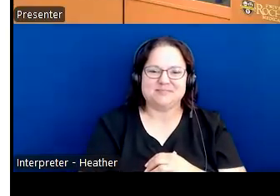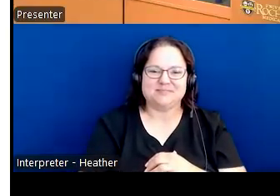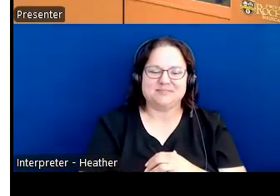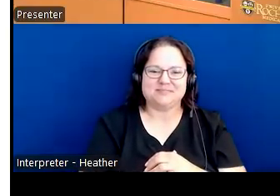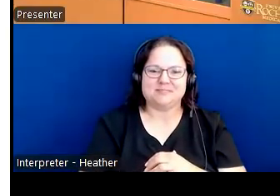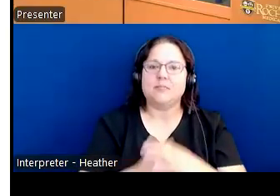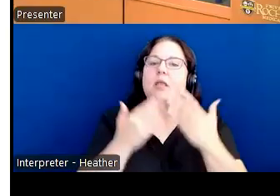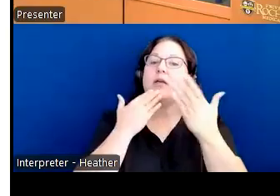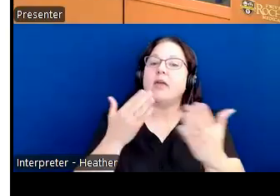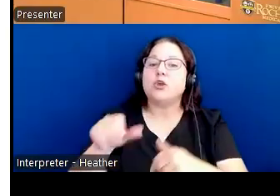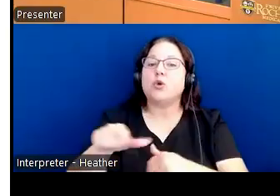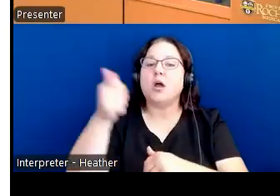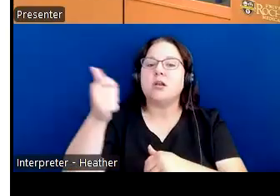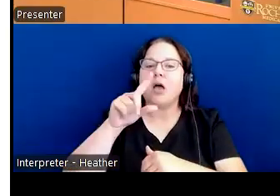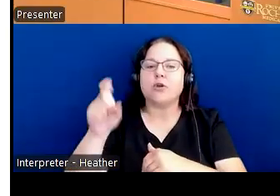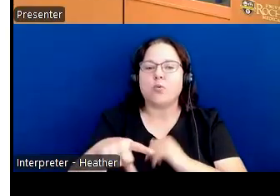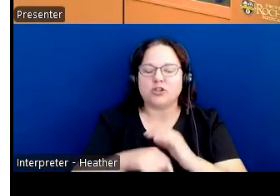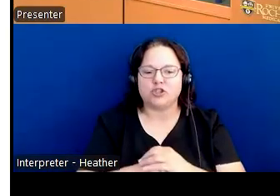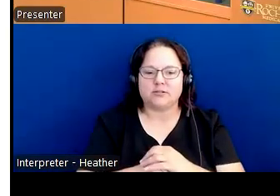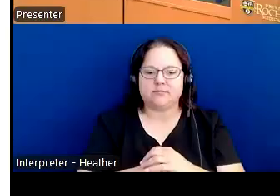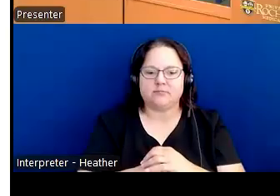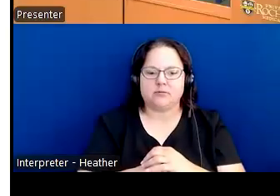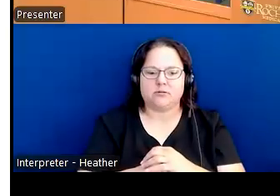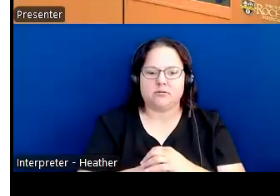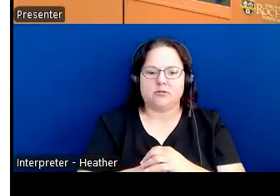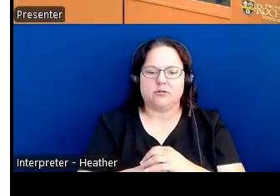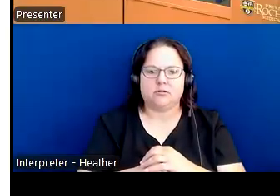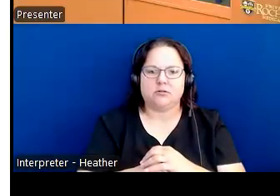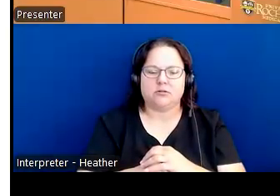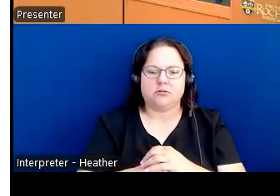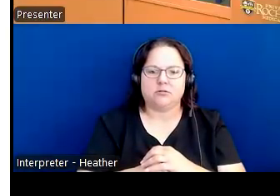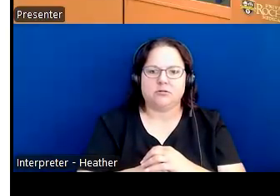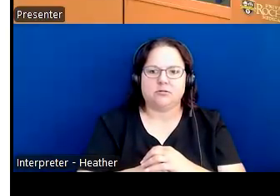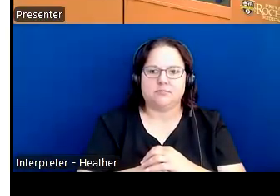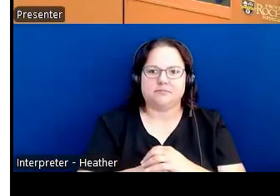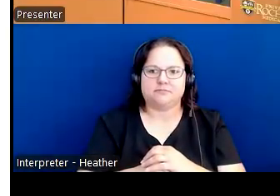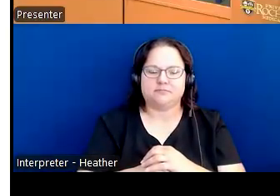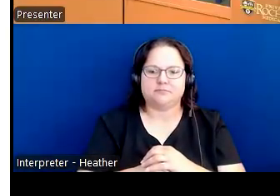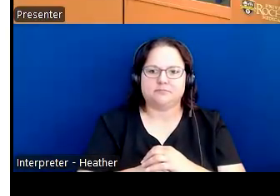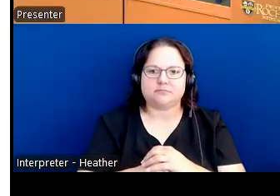Thank you. We have another question down here. I'm coming. My legs are short.